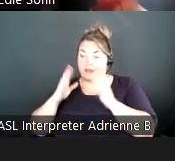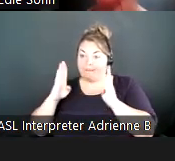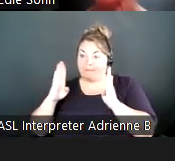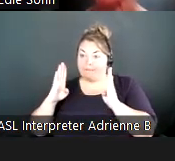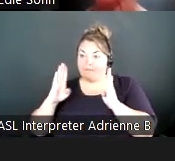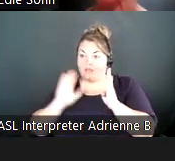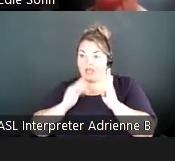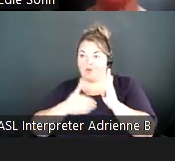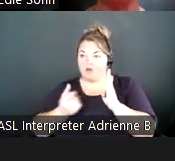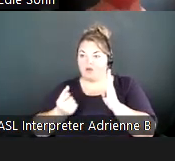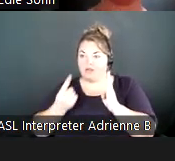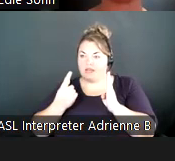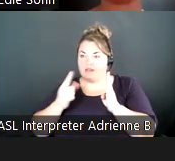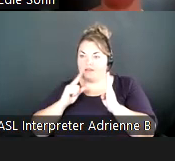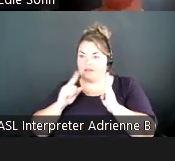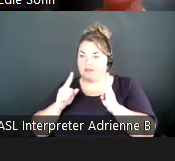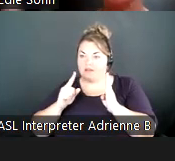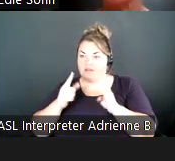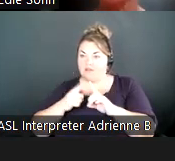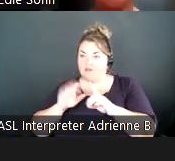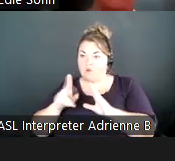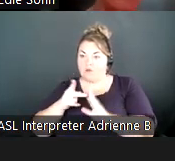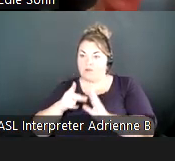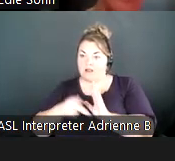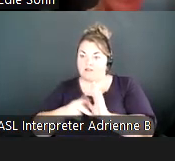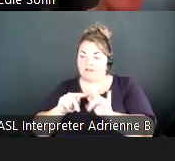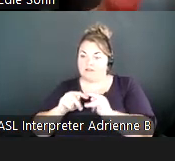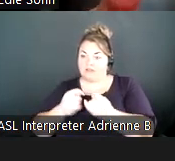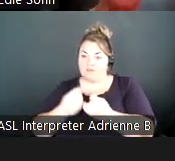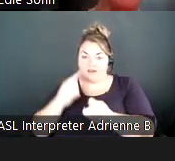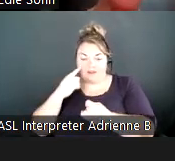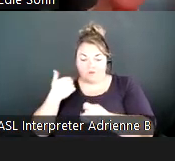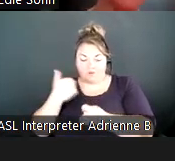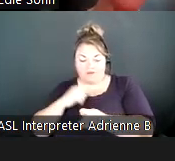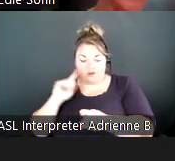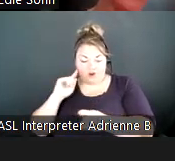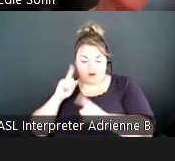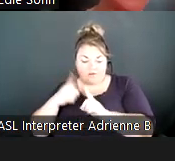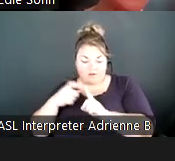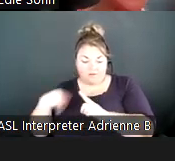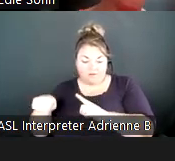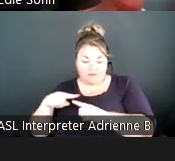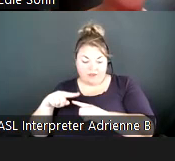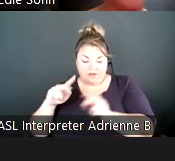our understanding from your policy team, and I think we've heard that from the rules folks as well,